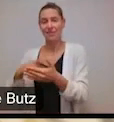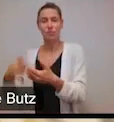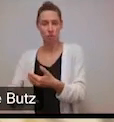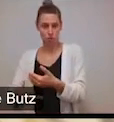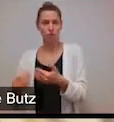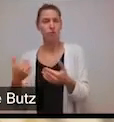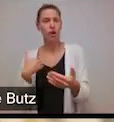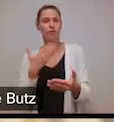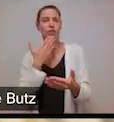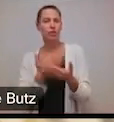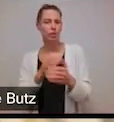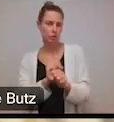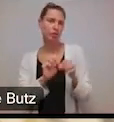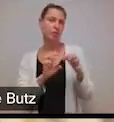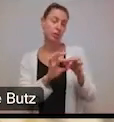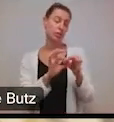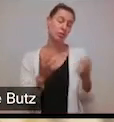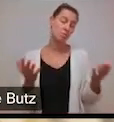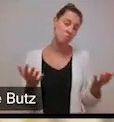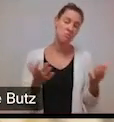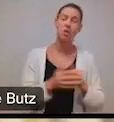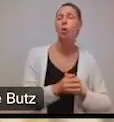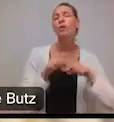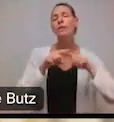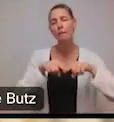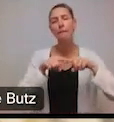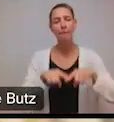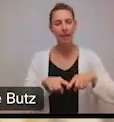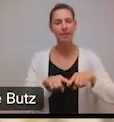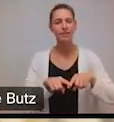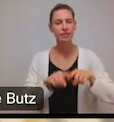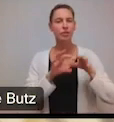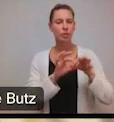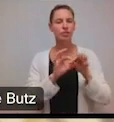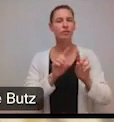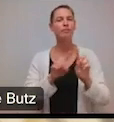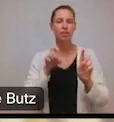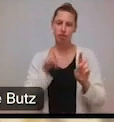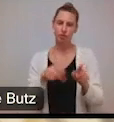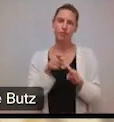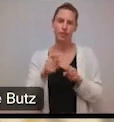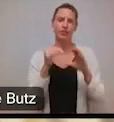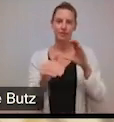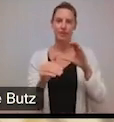a little bit of subtlety there, but definitely you want that to be a professional email.